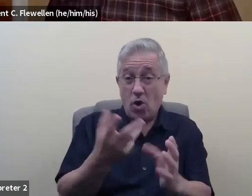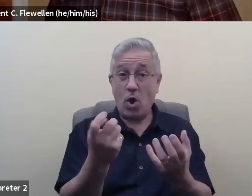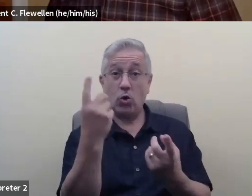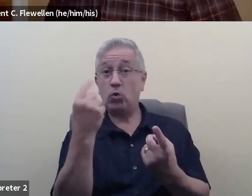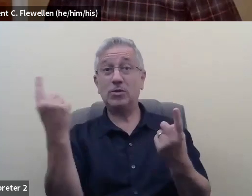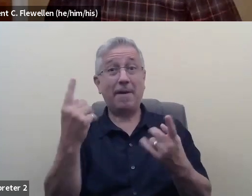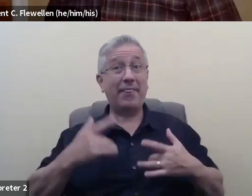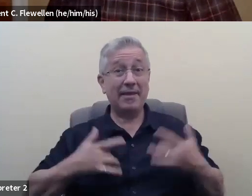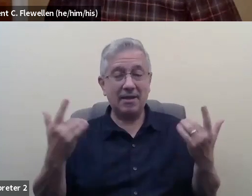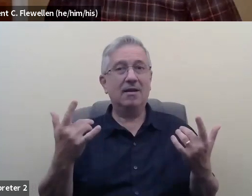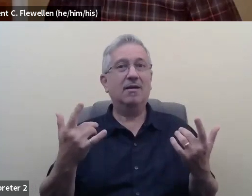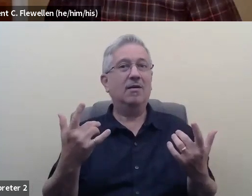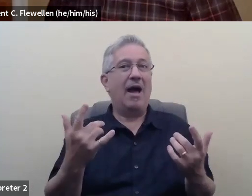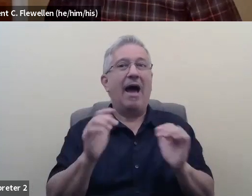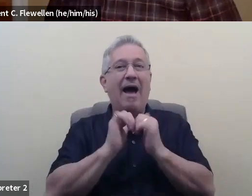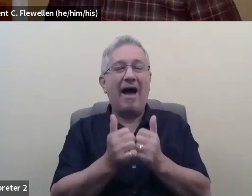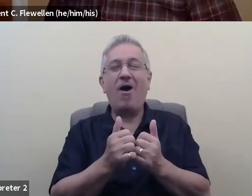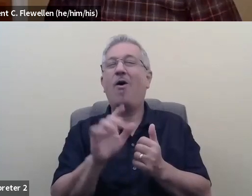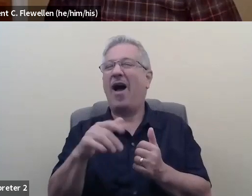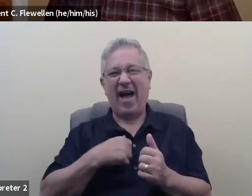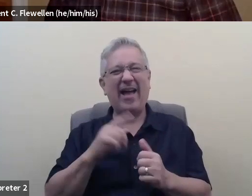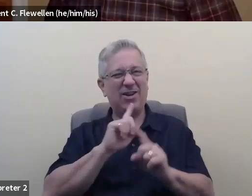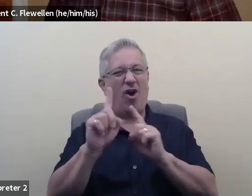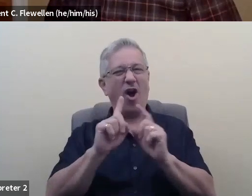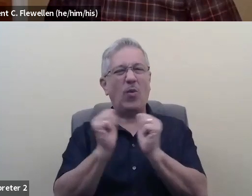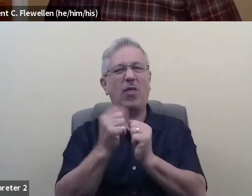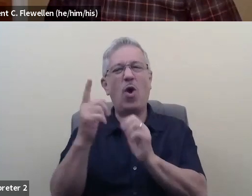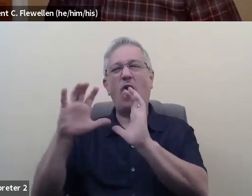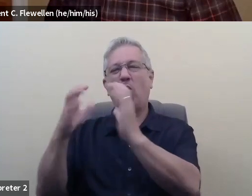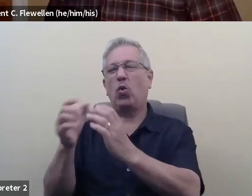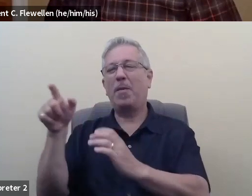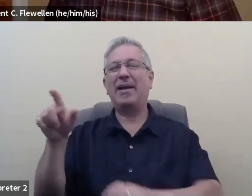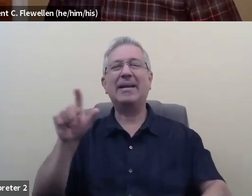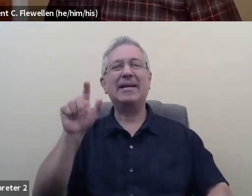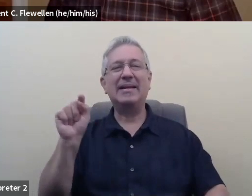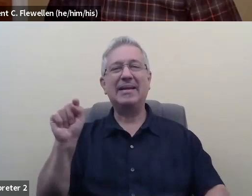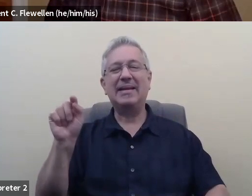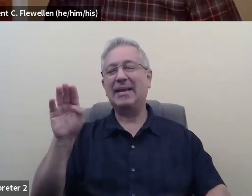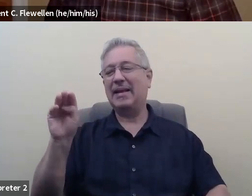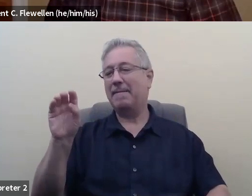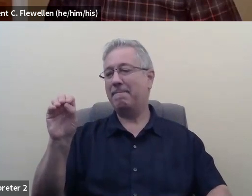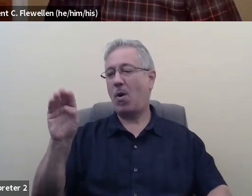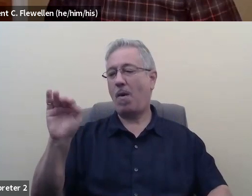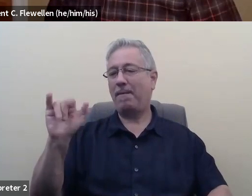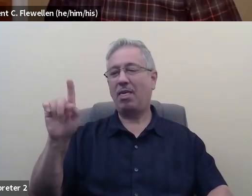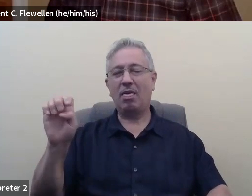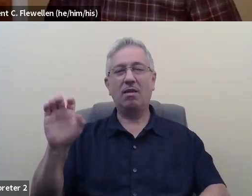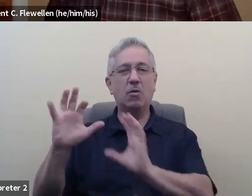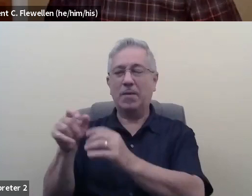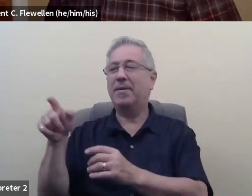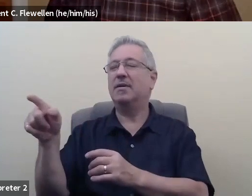works in diversity and inclusion at T-Mobile, and their board and CEO talked about the importance